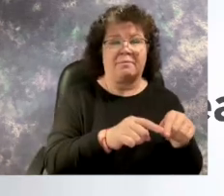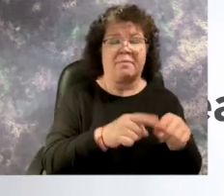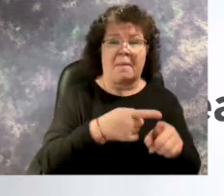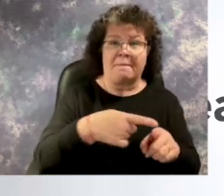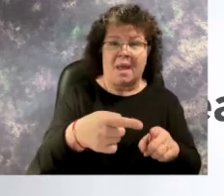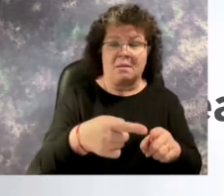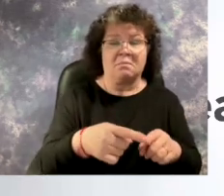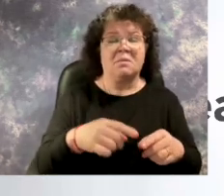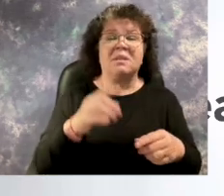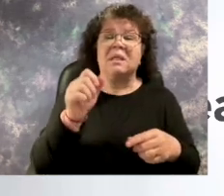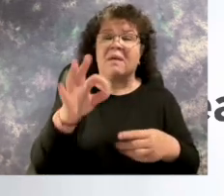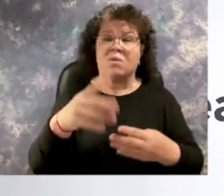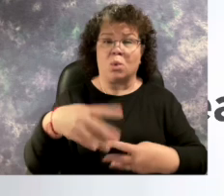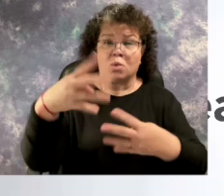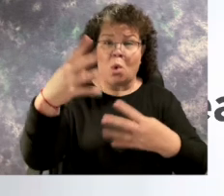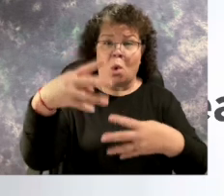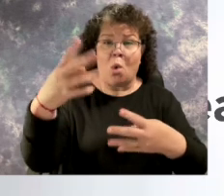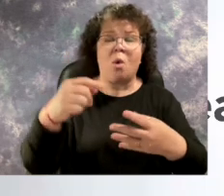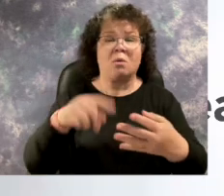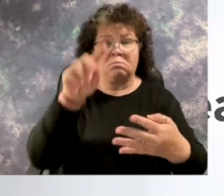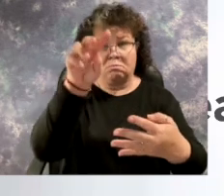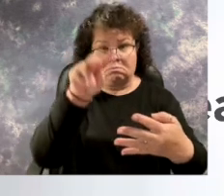Scroll down to Apply for Funding.